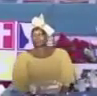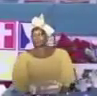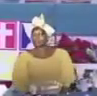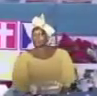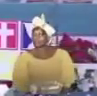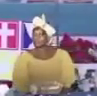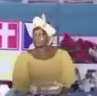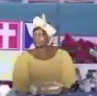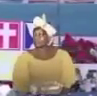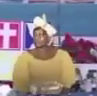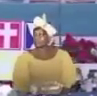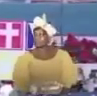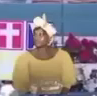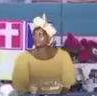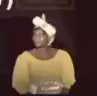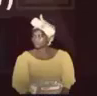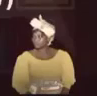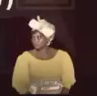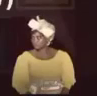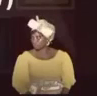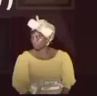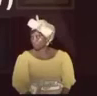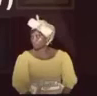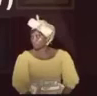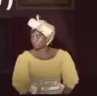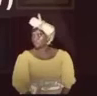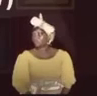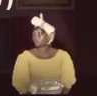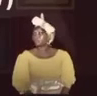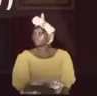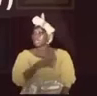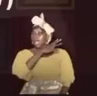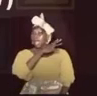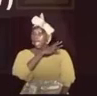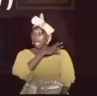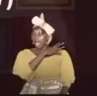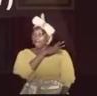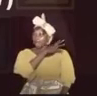How did I get here? Genesis 21 verse 1, please. Let's read it together.